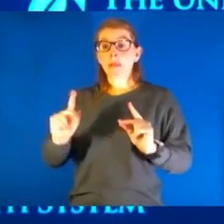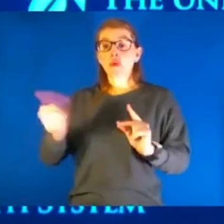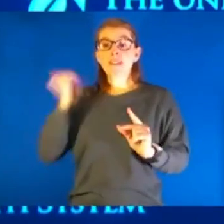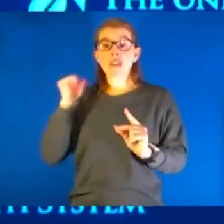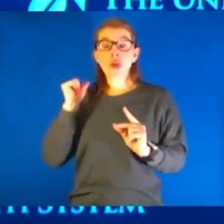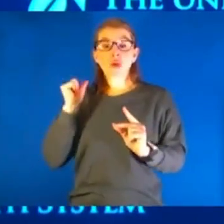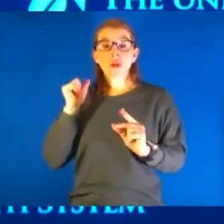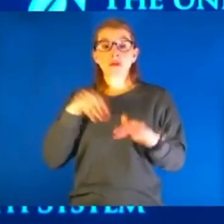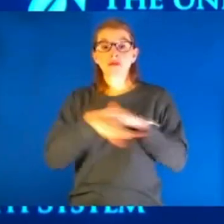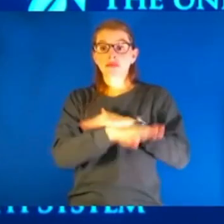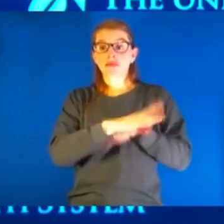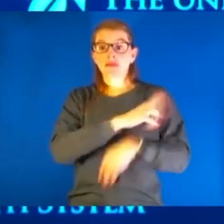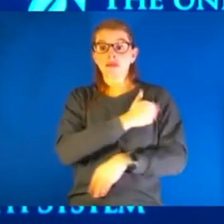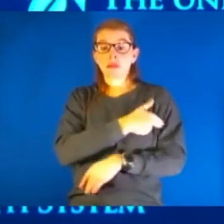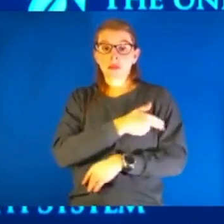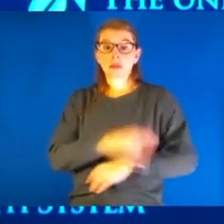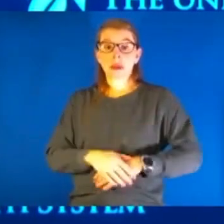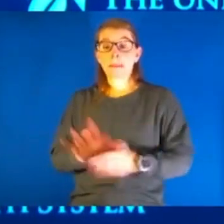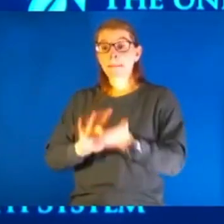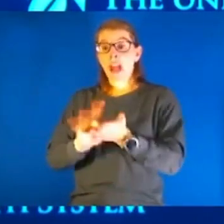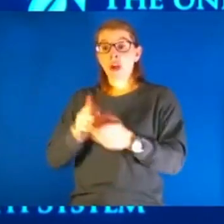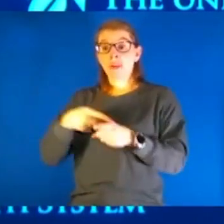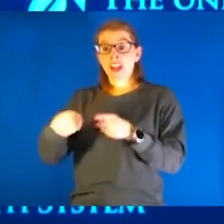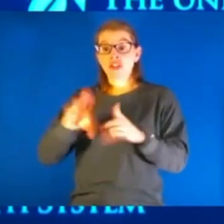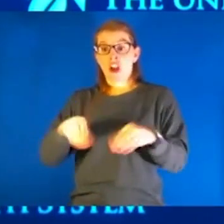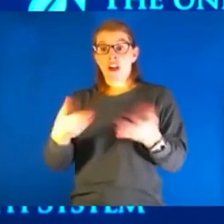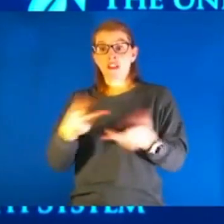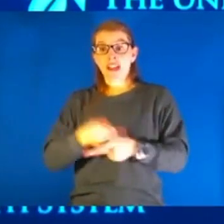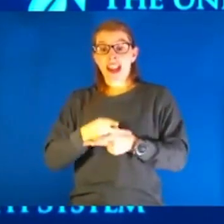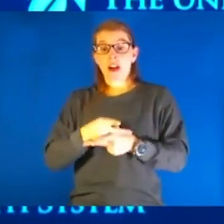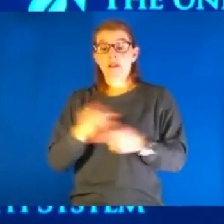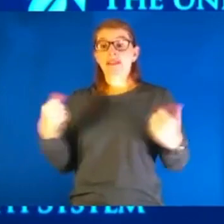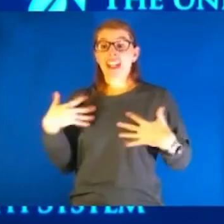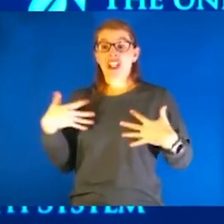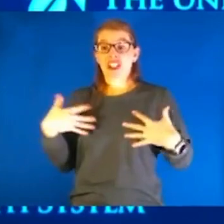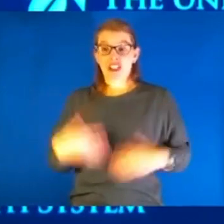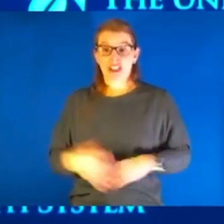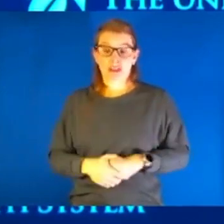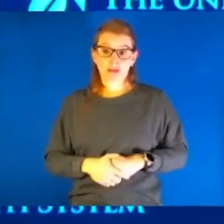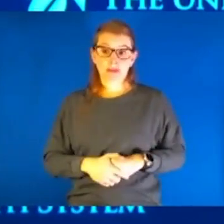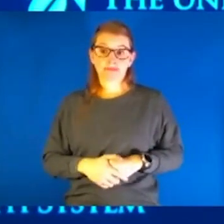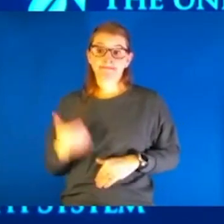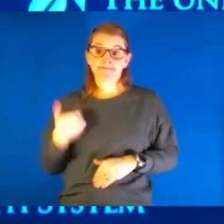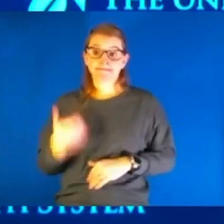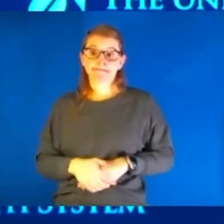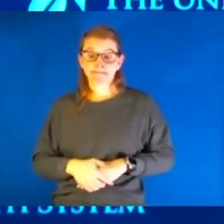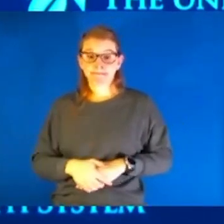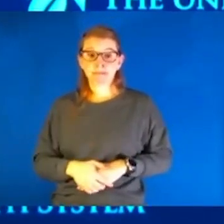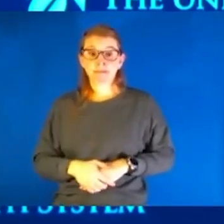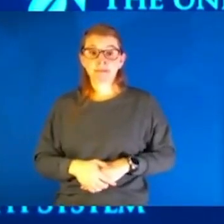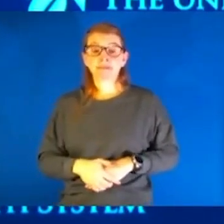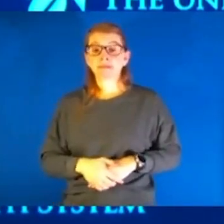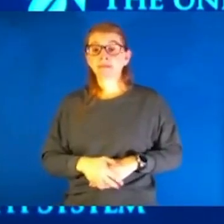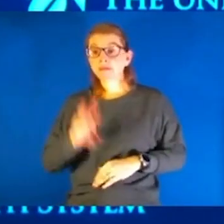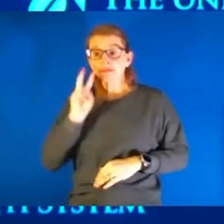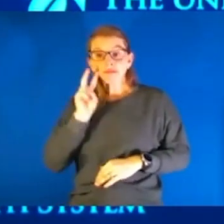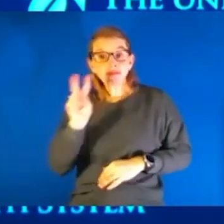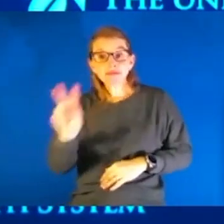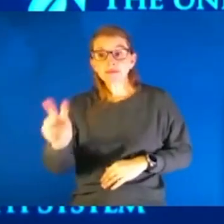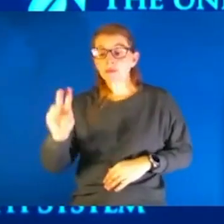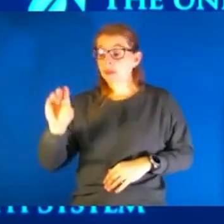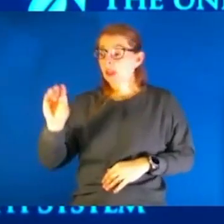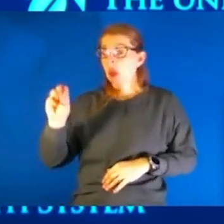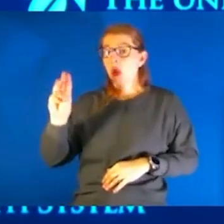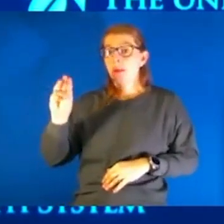medical profession, to offer care because of fear. As we look and stare down, whether it's the Omicron, and again, folks,